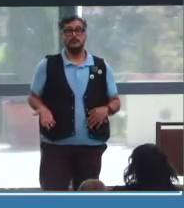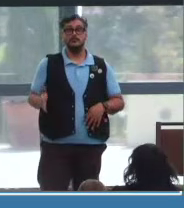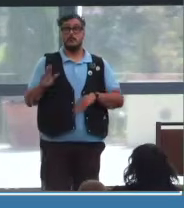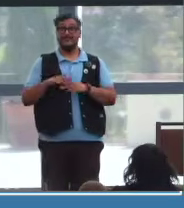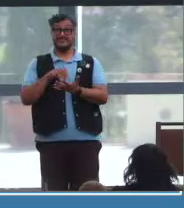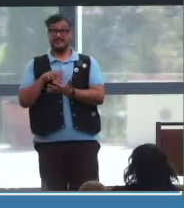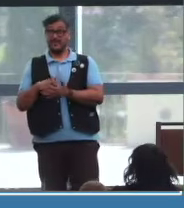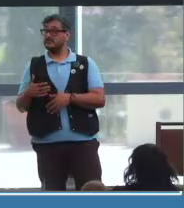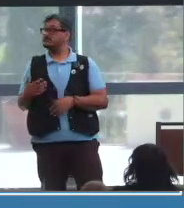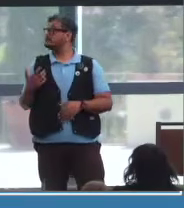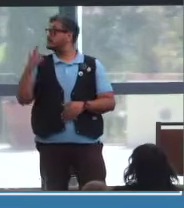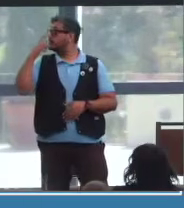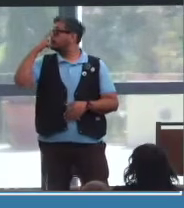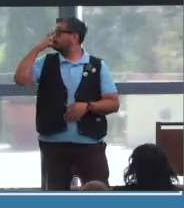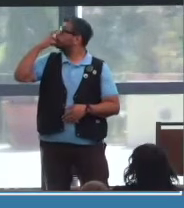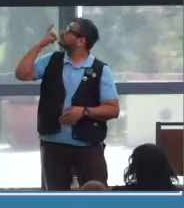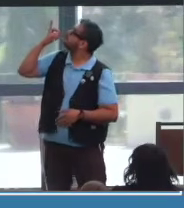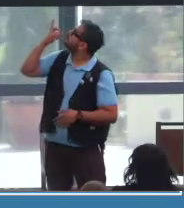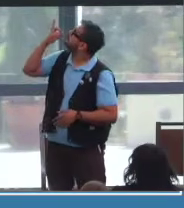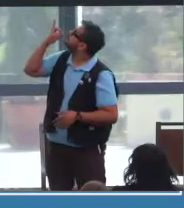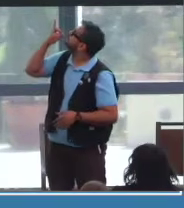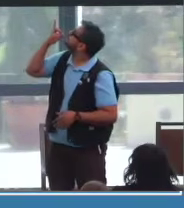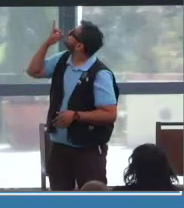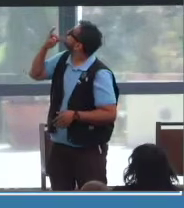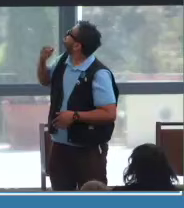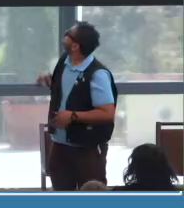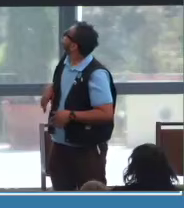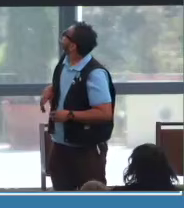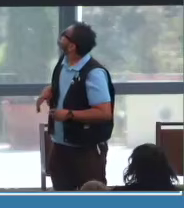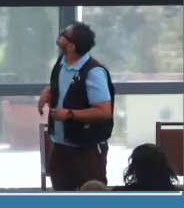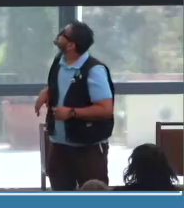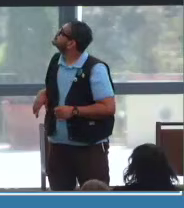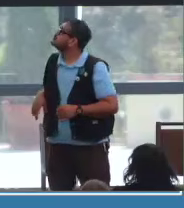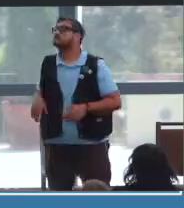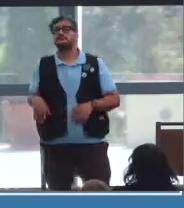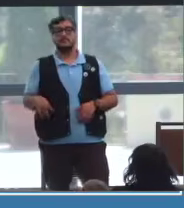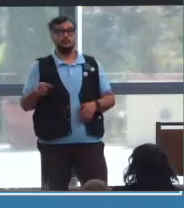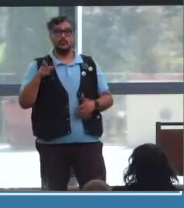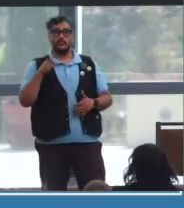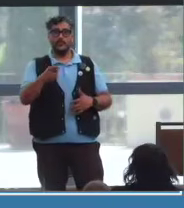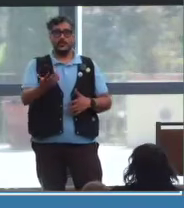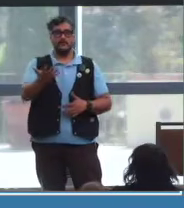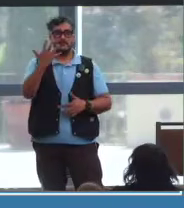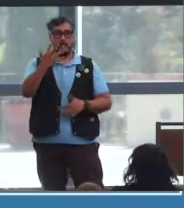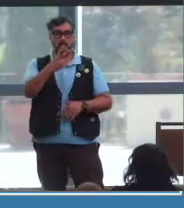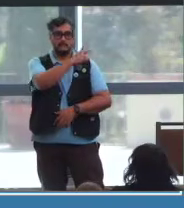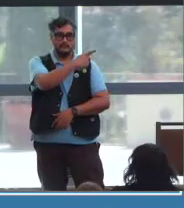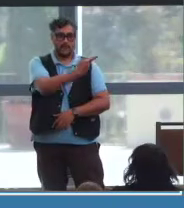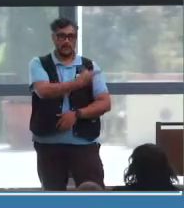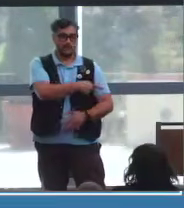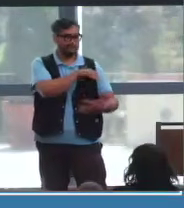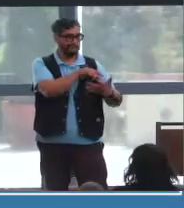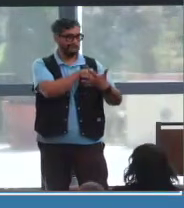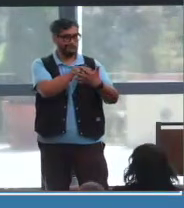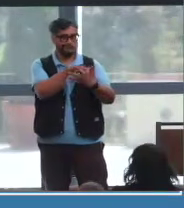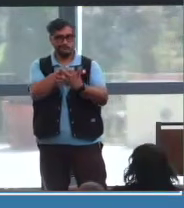study, they had the first reports in 2022 where they had studied 5 lupus patients that have been refractory